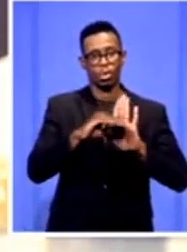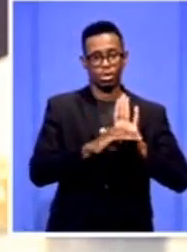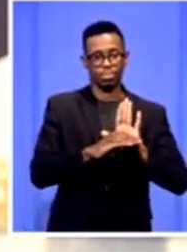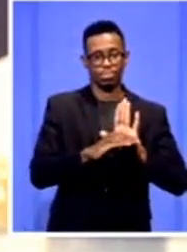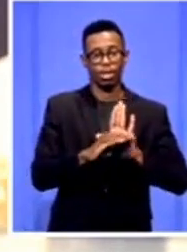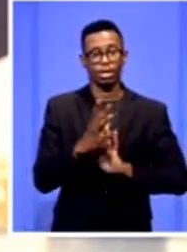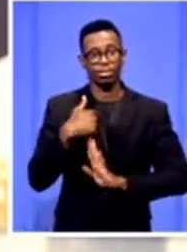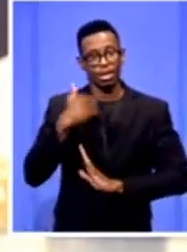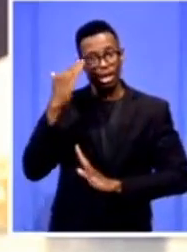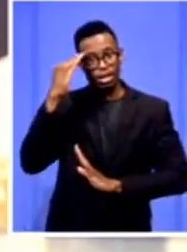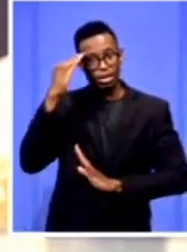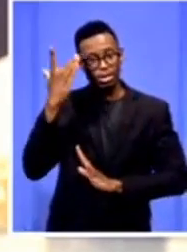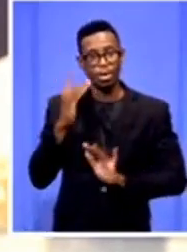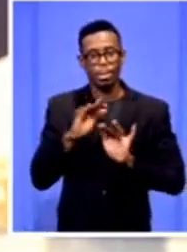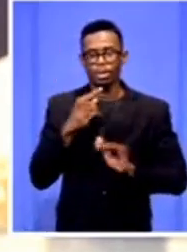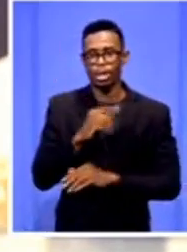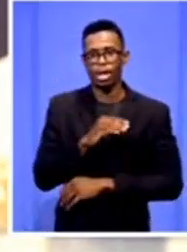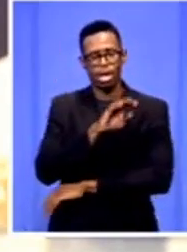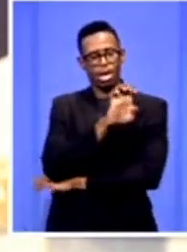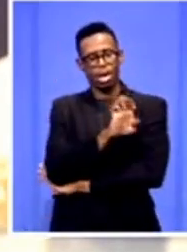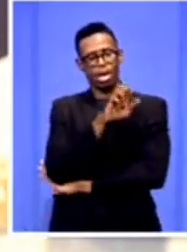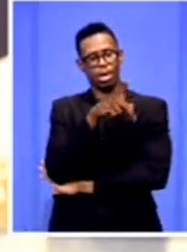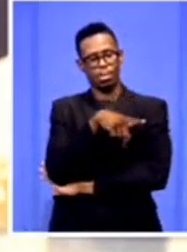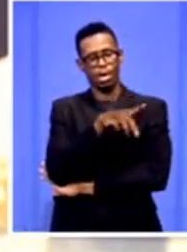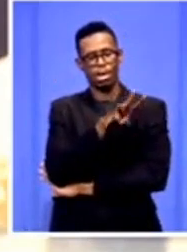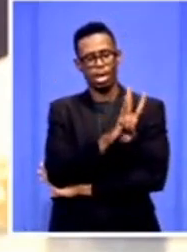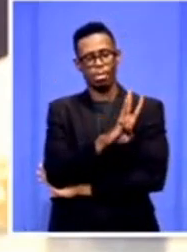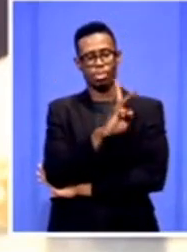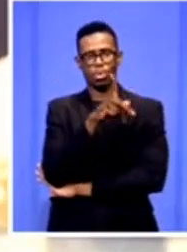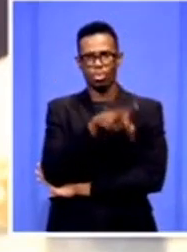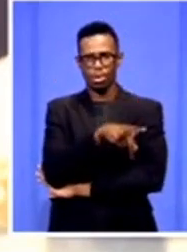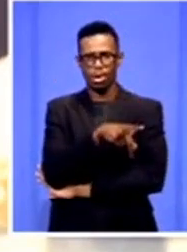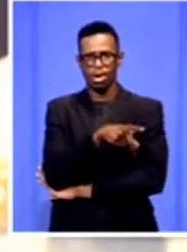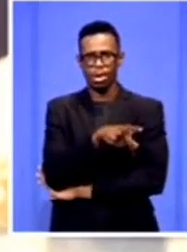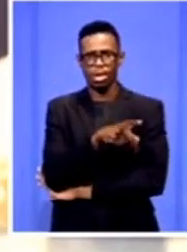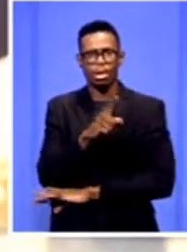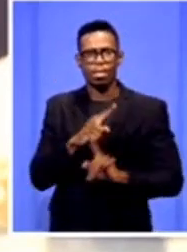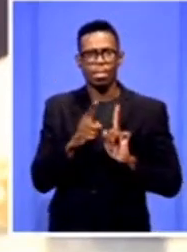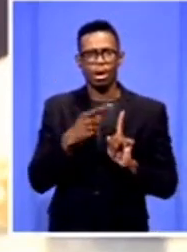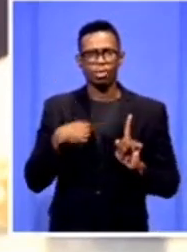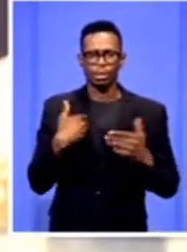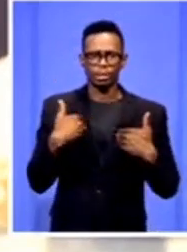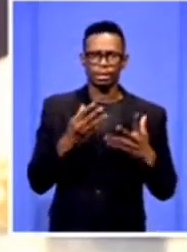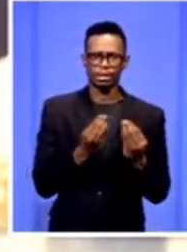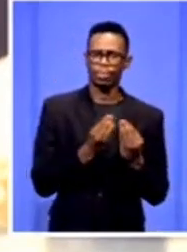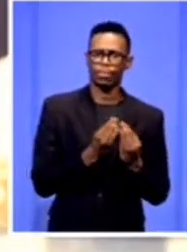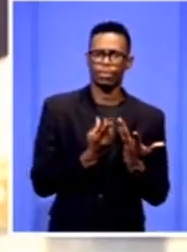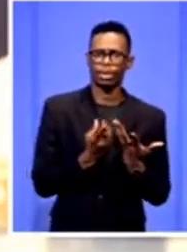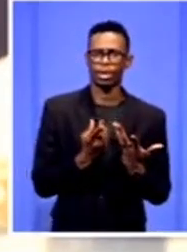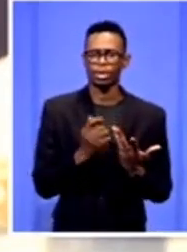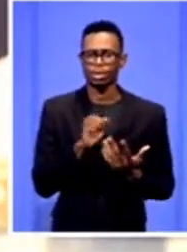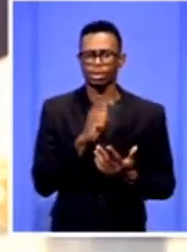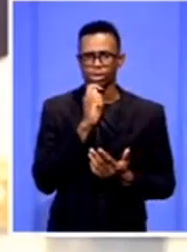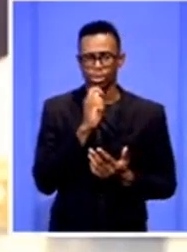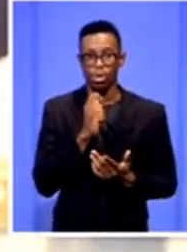EPWP, Marahoba Sinan Leto, half a loaf is better than nothing. In doing this, we created